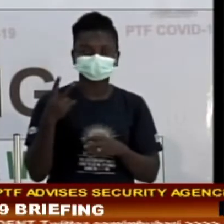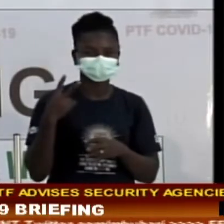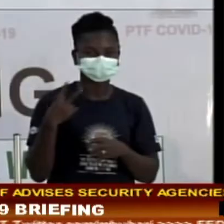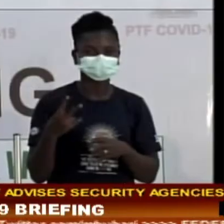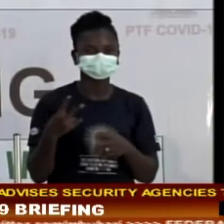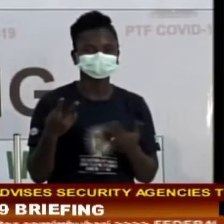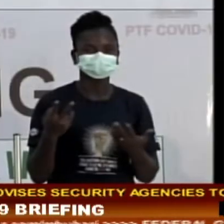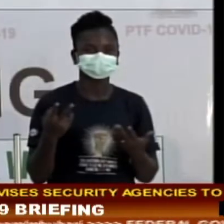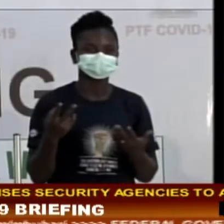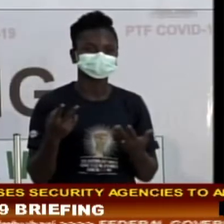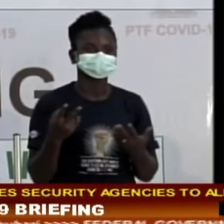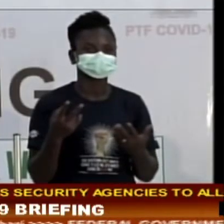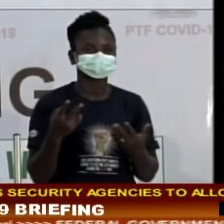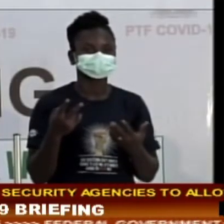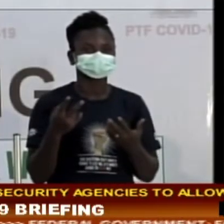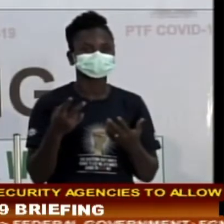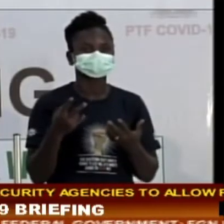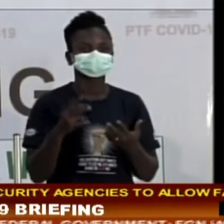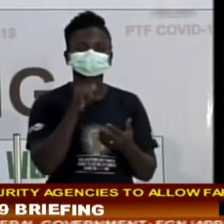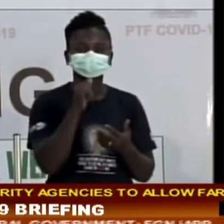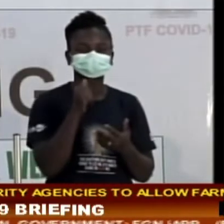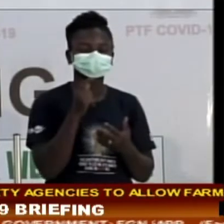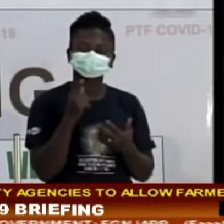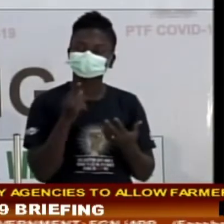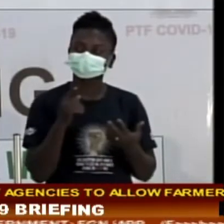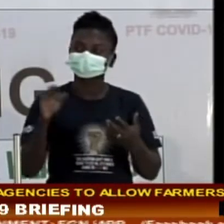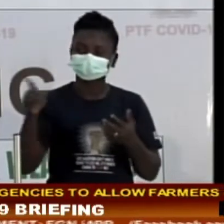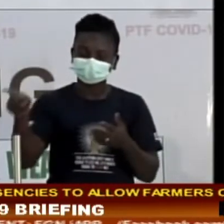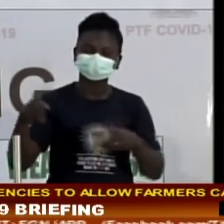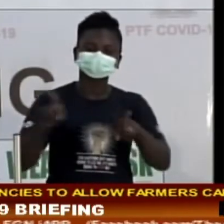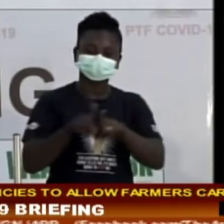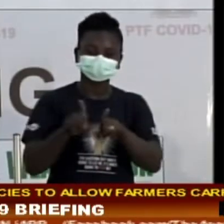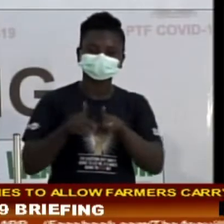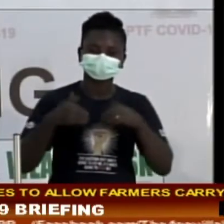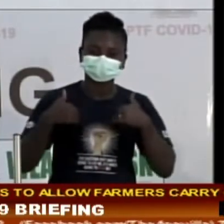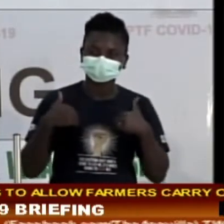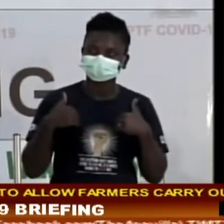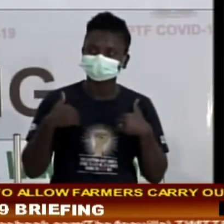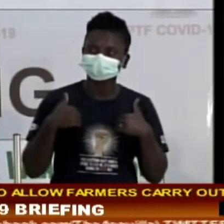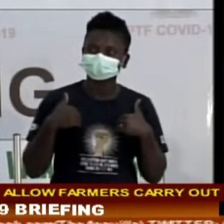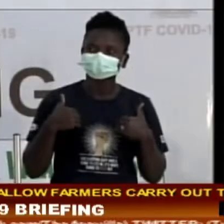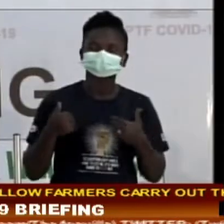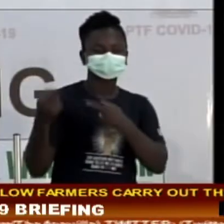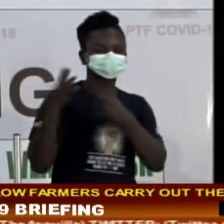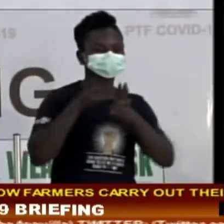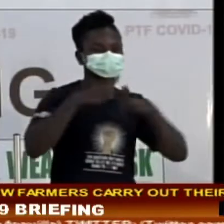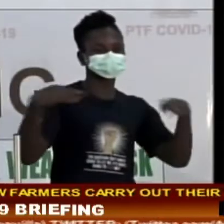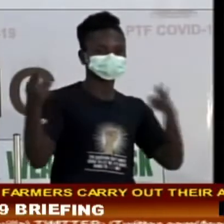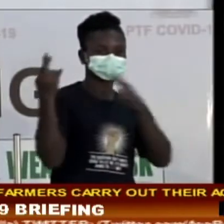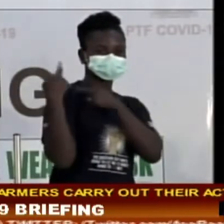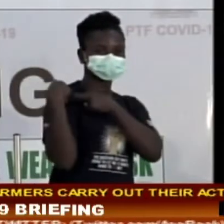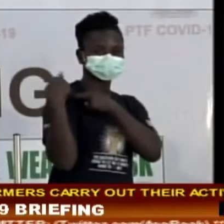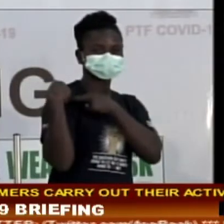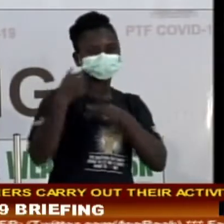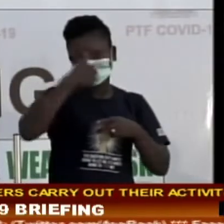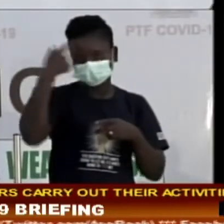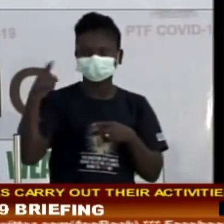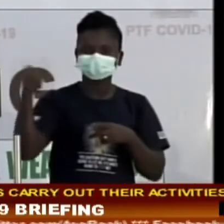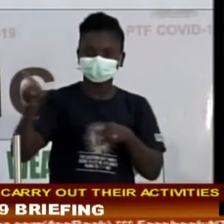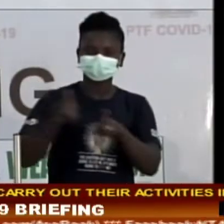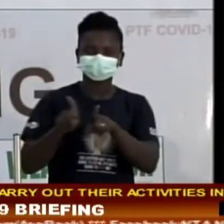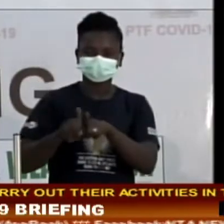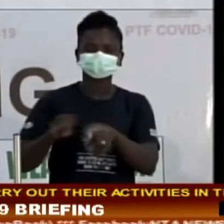will not be a ver to it but don't forget that I also have a big responsibility because I'm also an